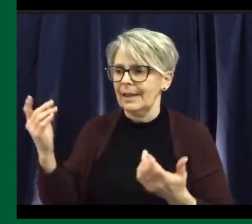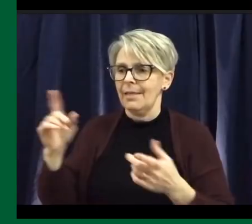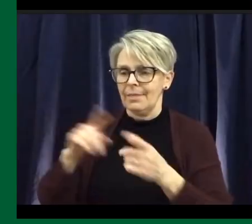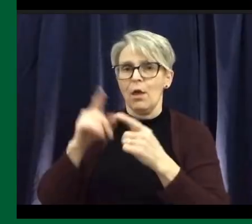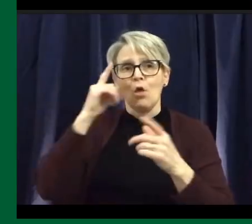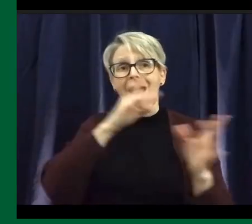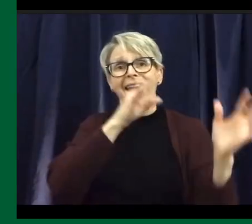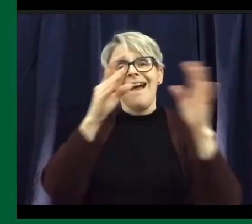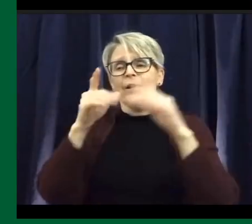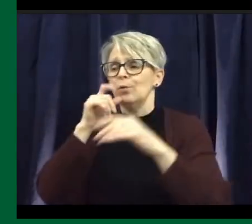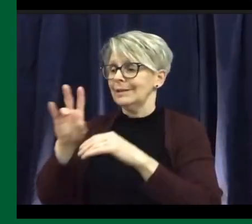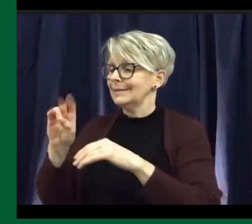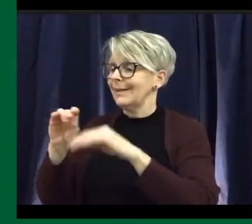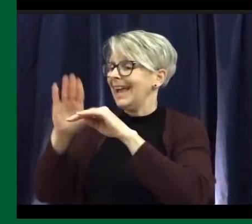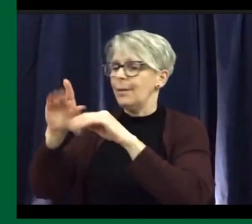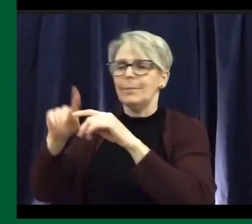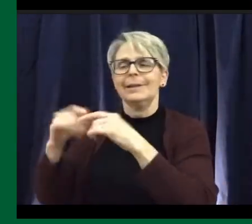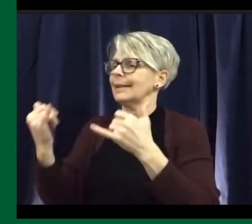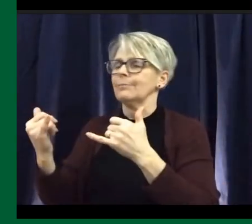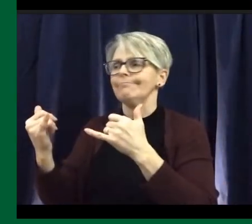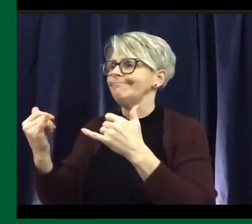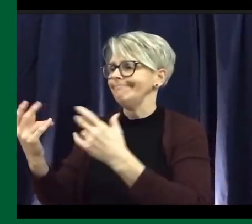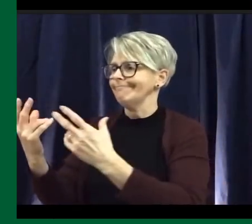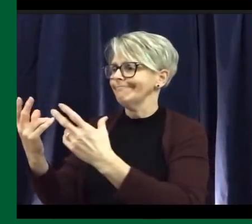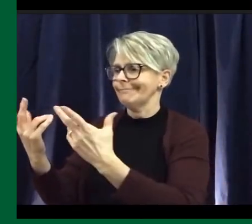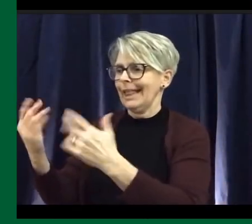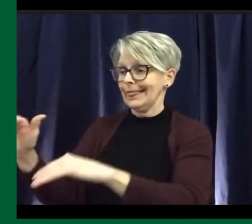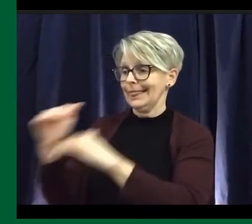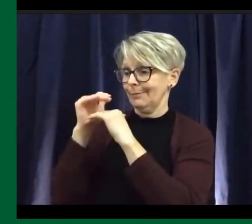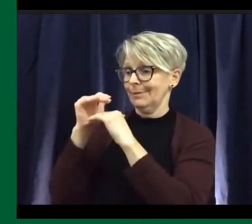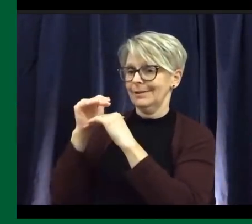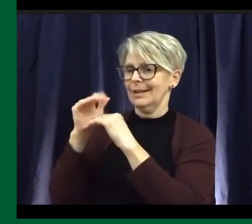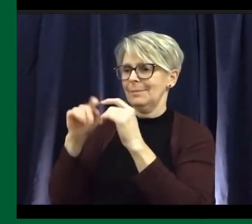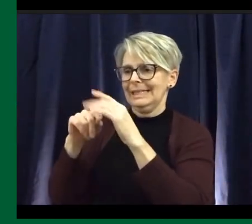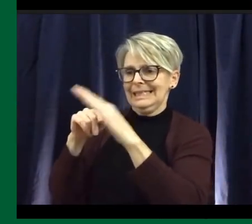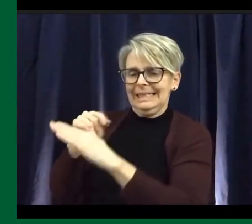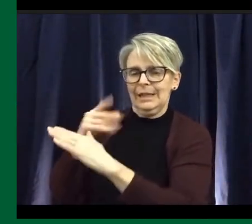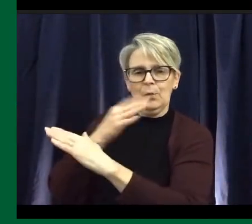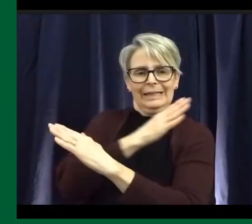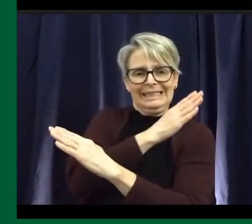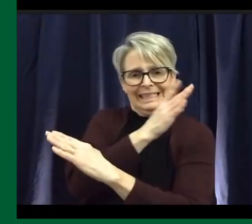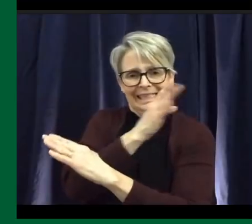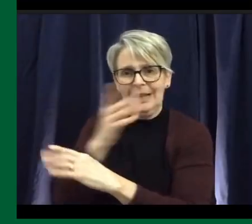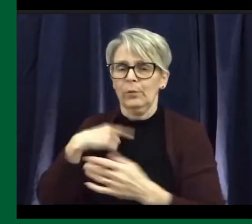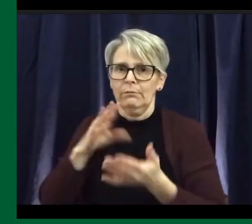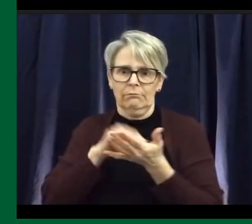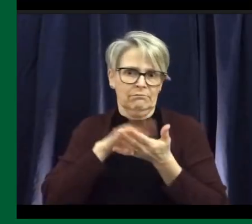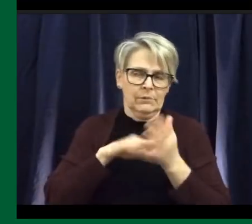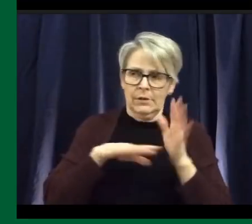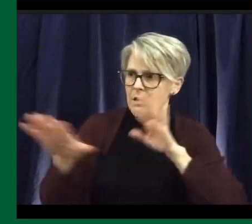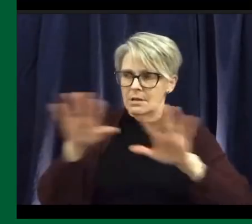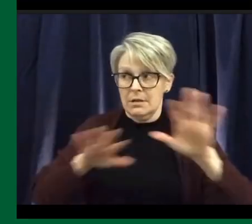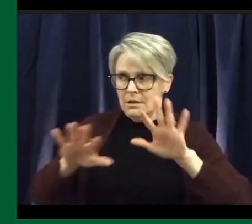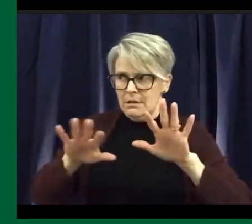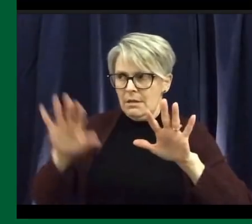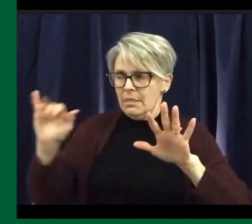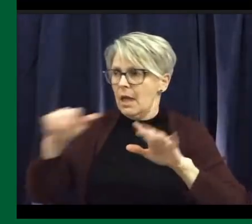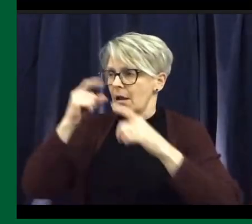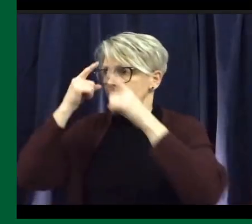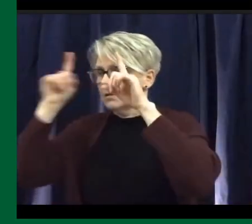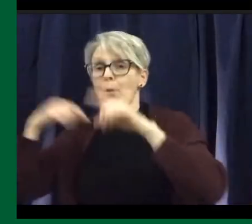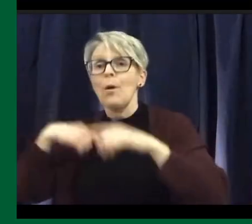But we are limited in vaccine supply, and that's a big learning curve for us. That is really driving